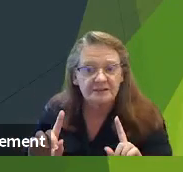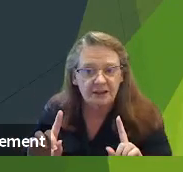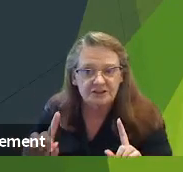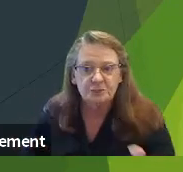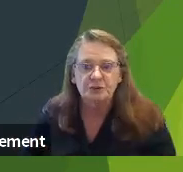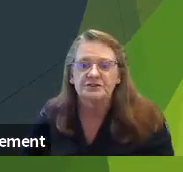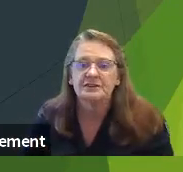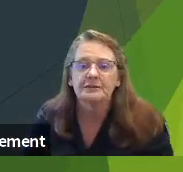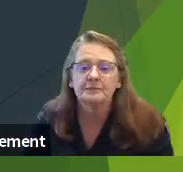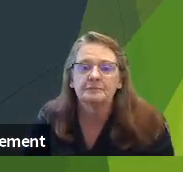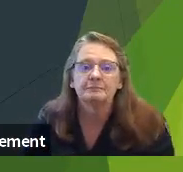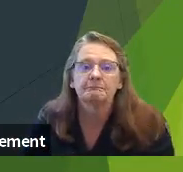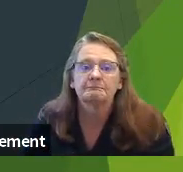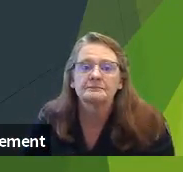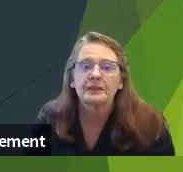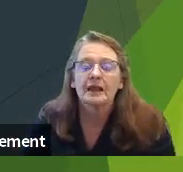concepts, not just words.